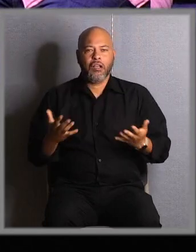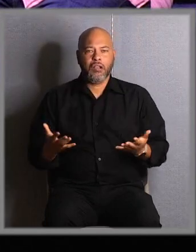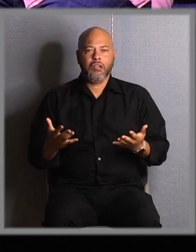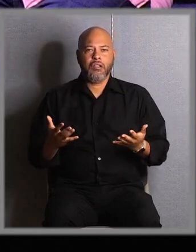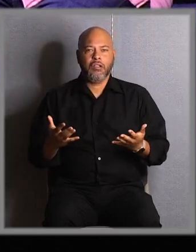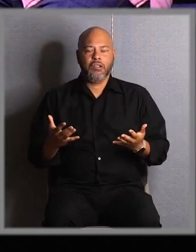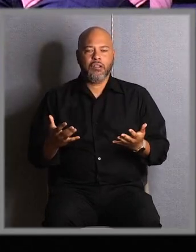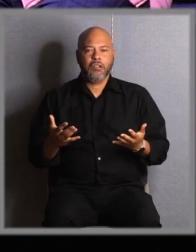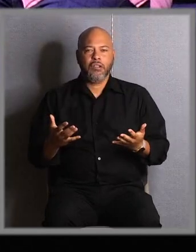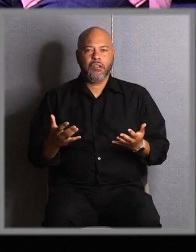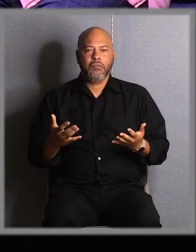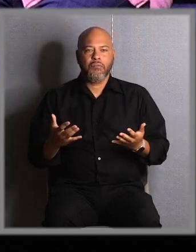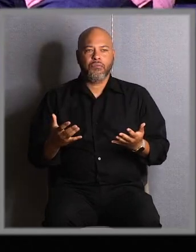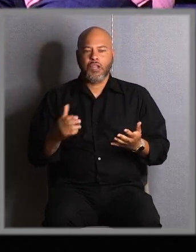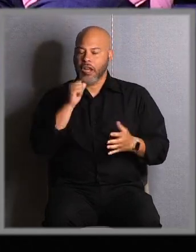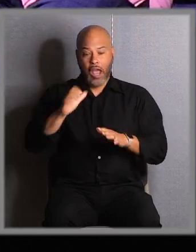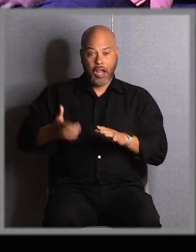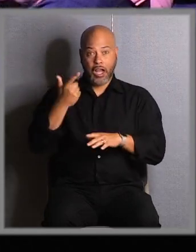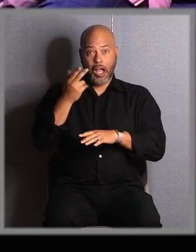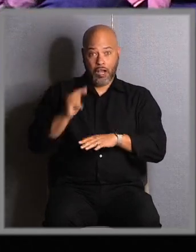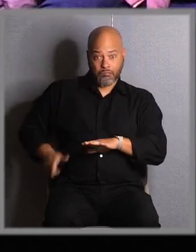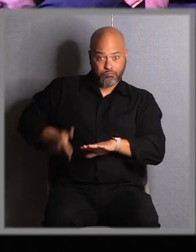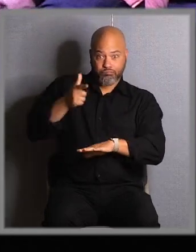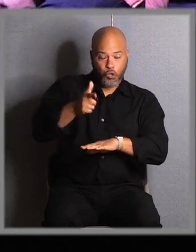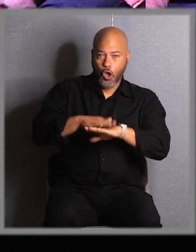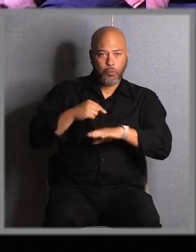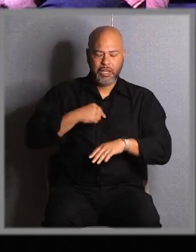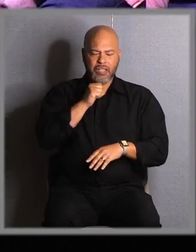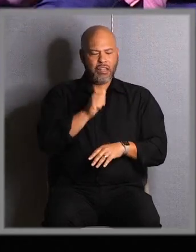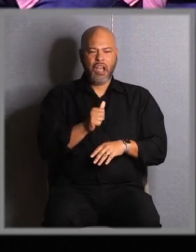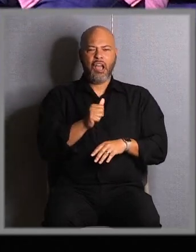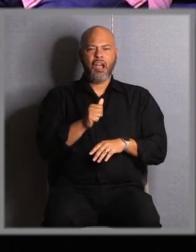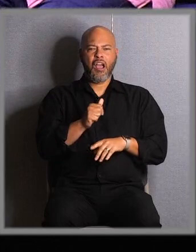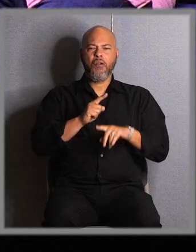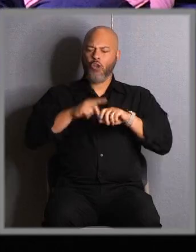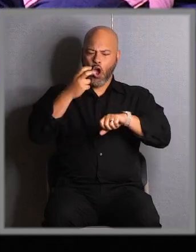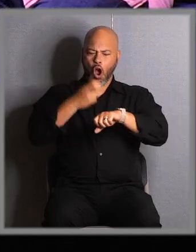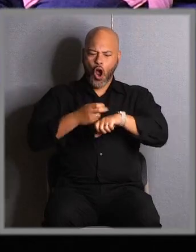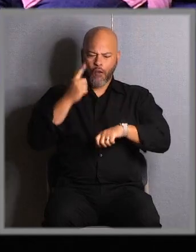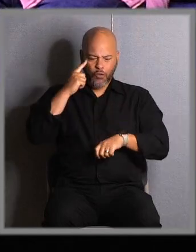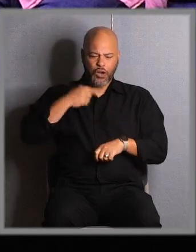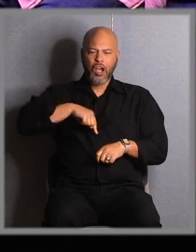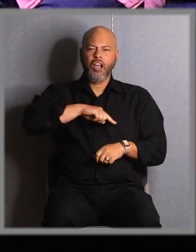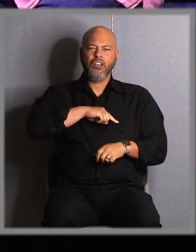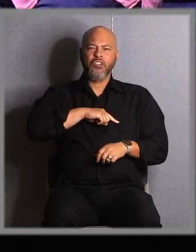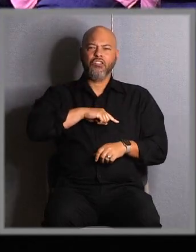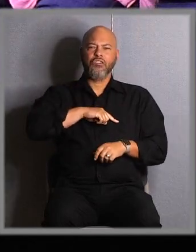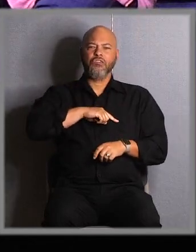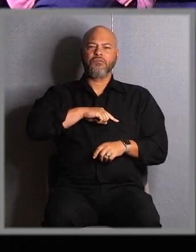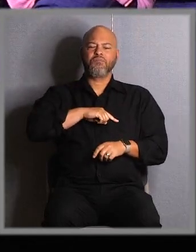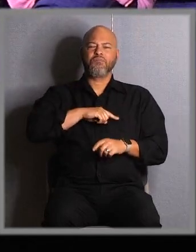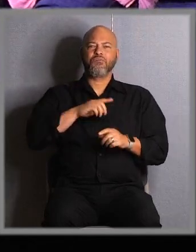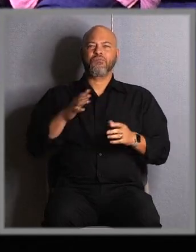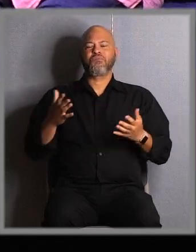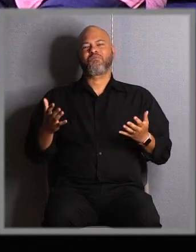they didn't pull a gun on me or anything like that. So it's hard for us to